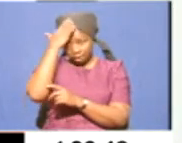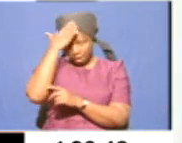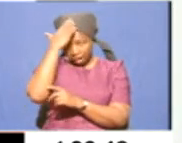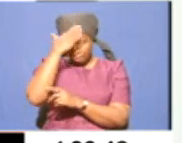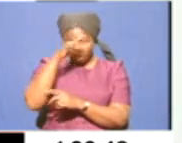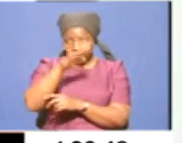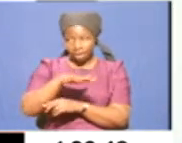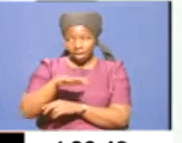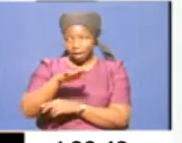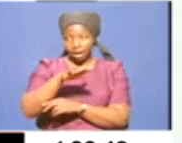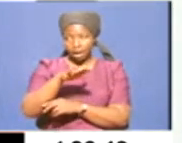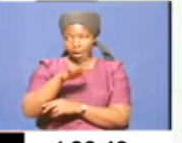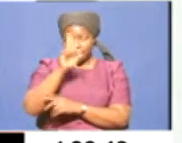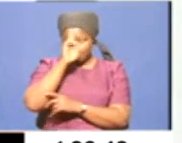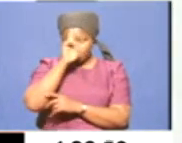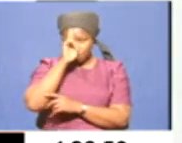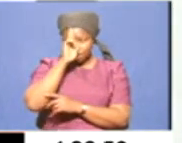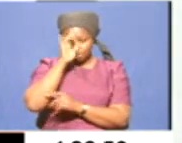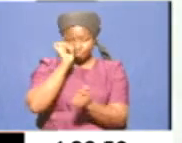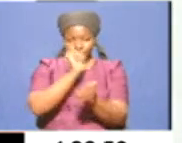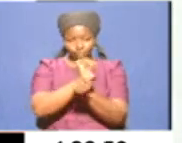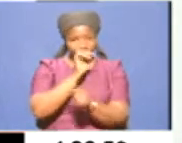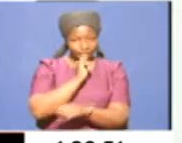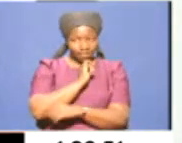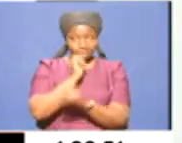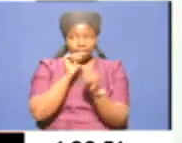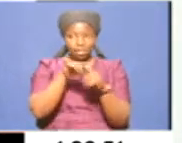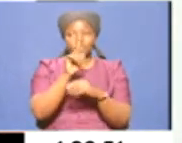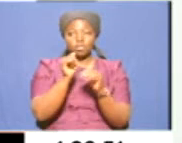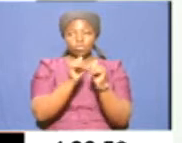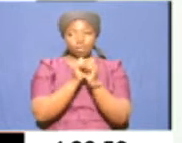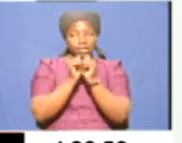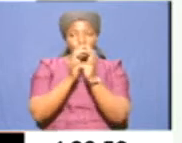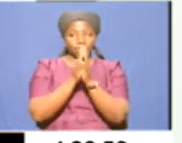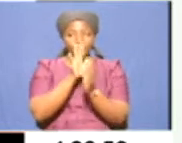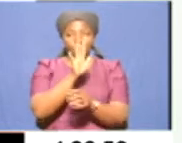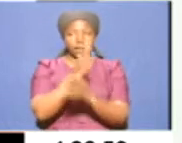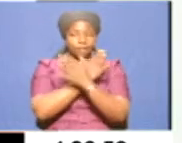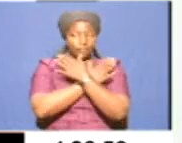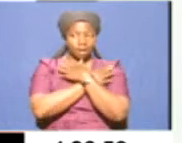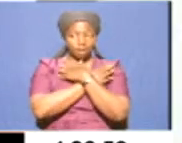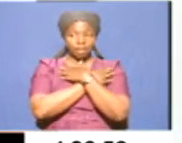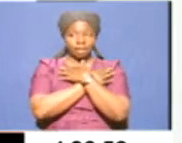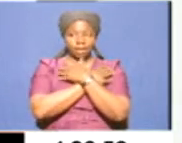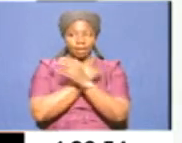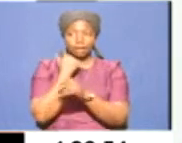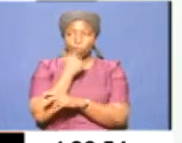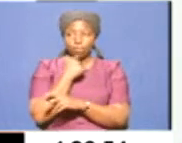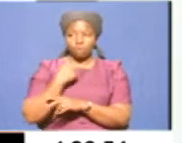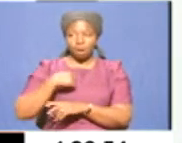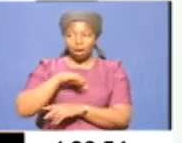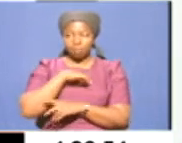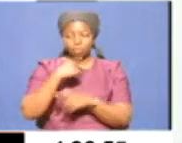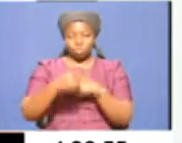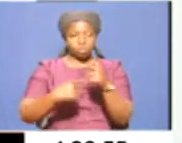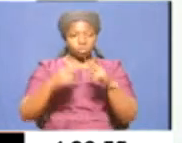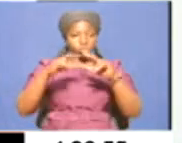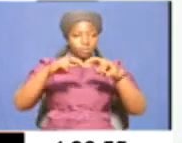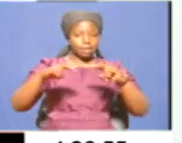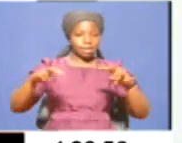na maafisa wetu wa polisi. Alikuwa na mwenzake ambaye pia tunaendelea na uchunguzi kujua